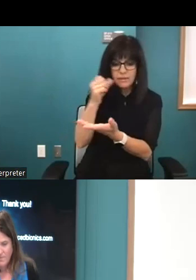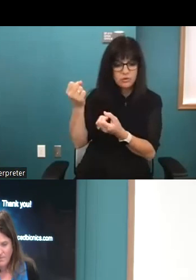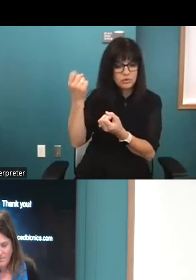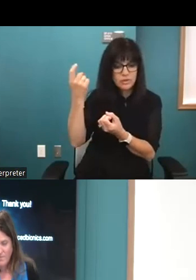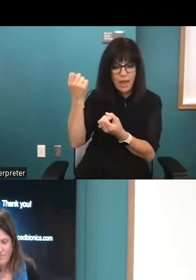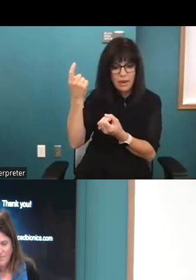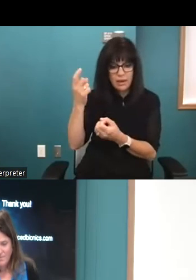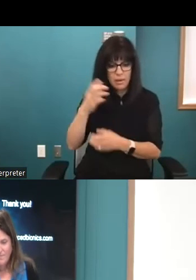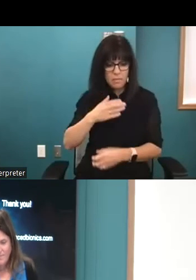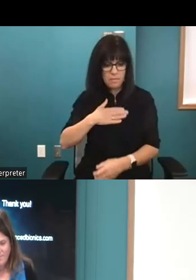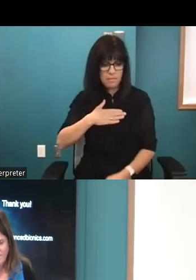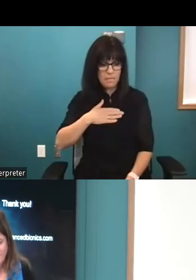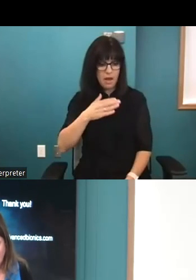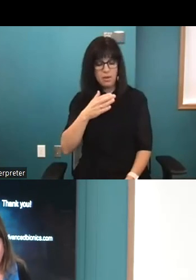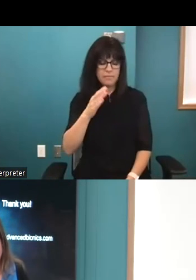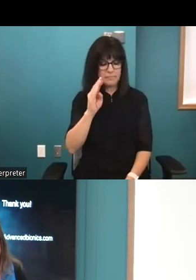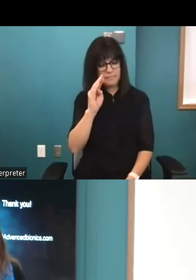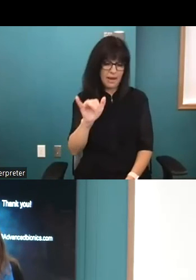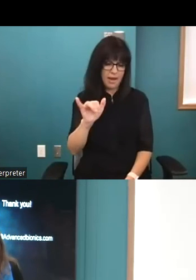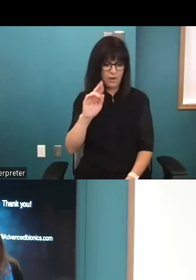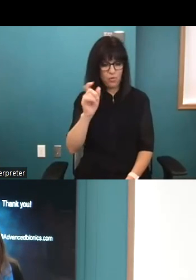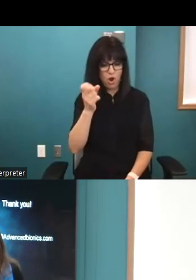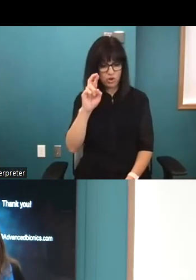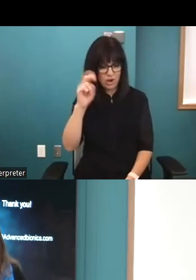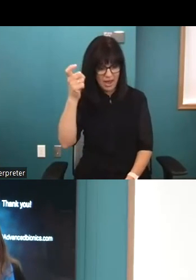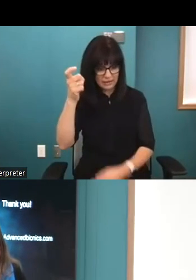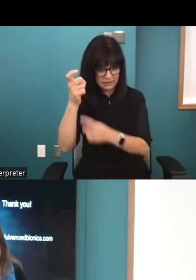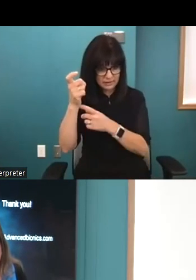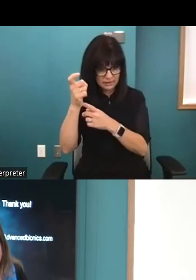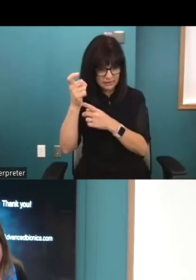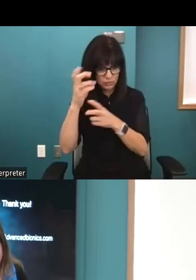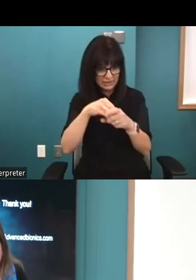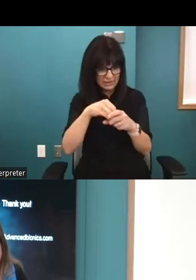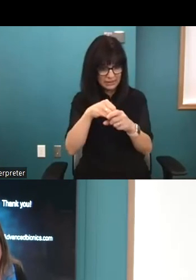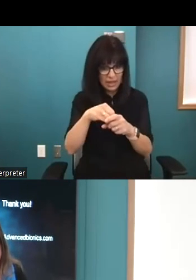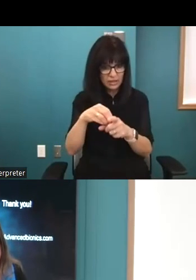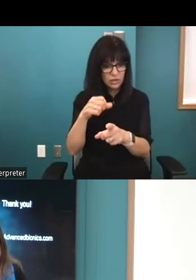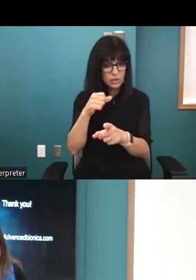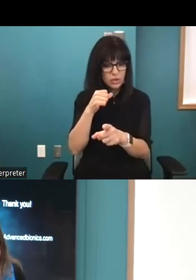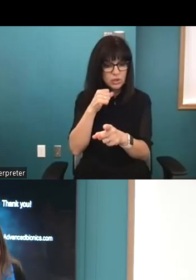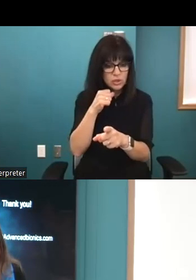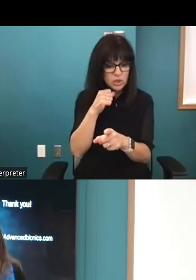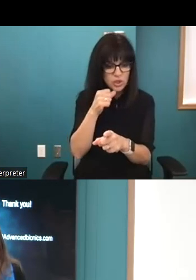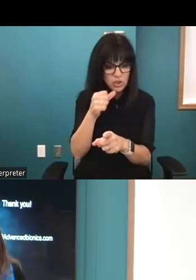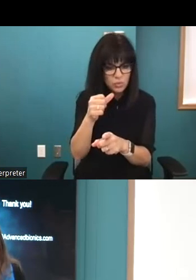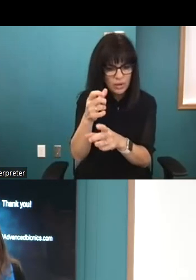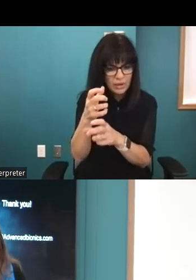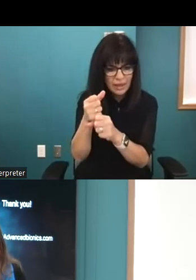X was in the processor, and she couldn't get the processor to turn on anyway.